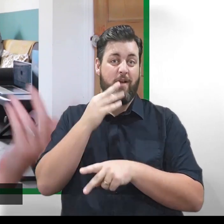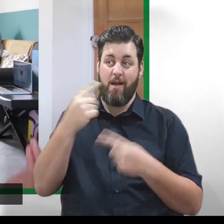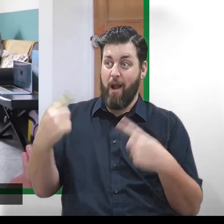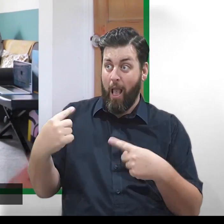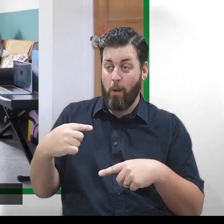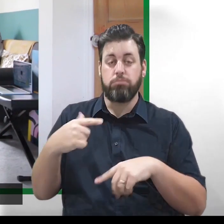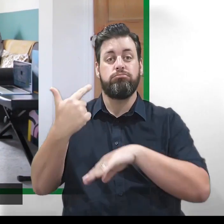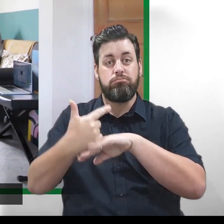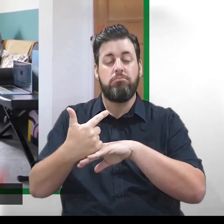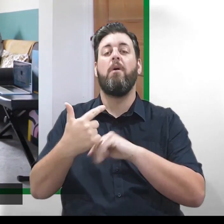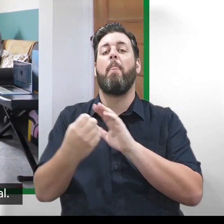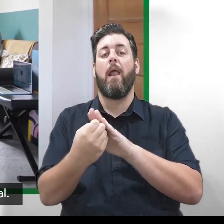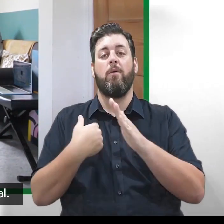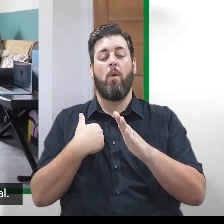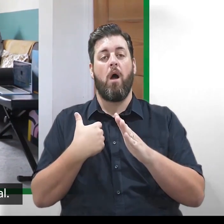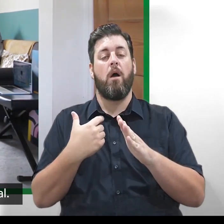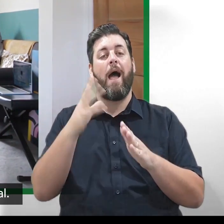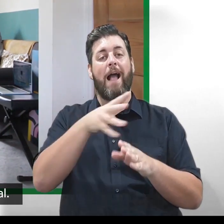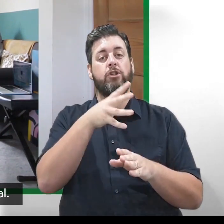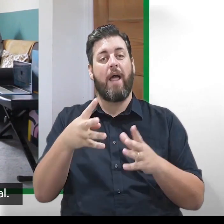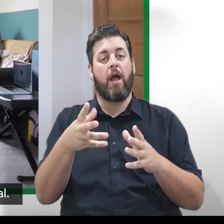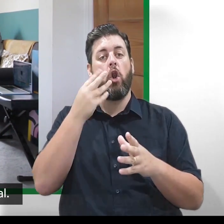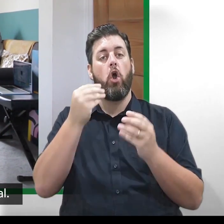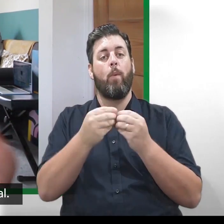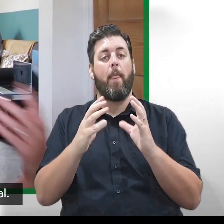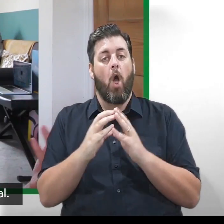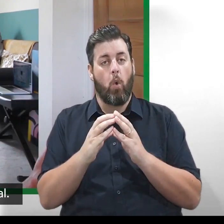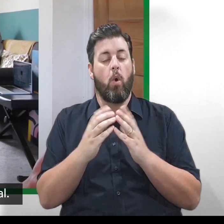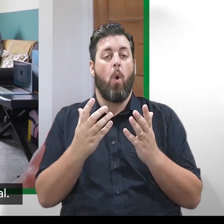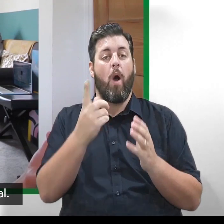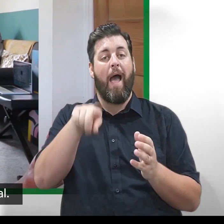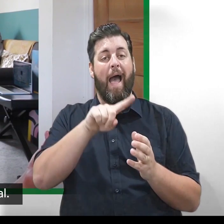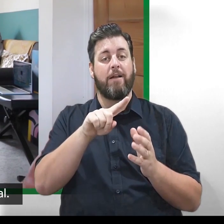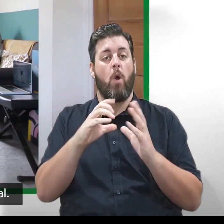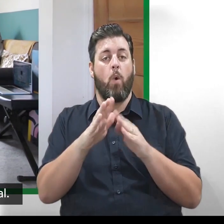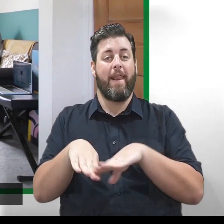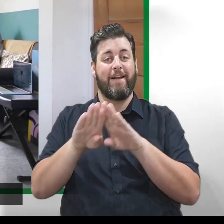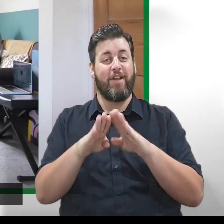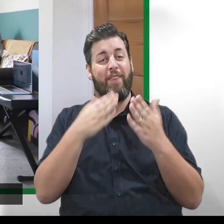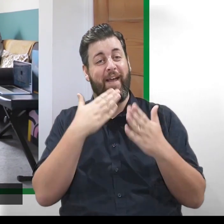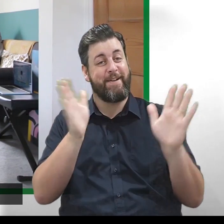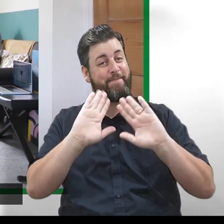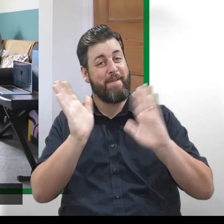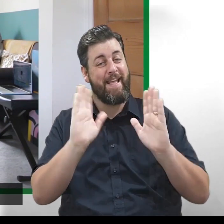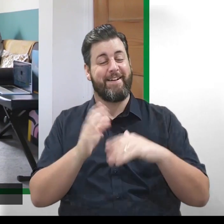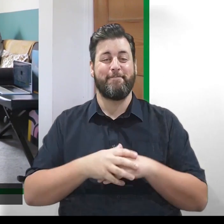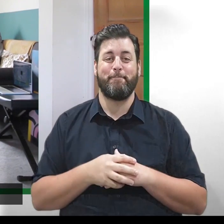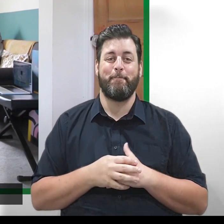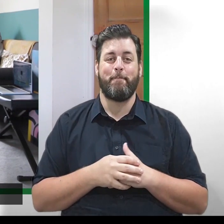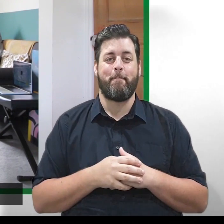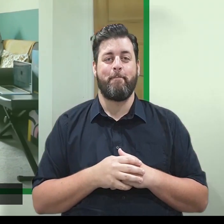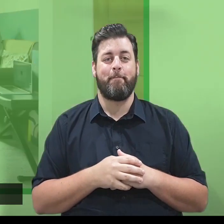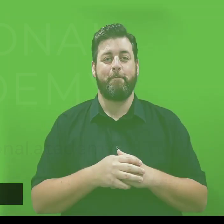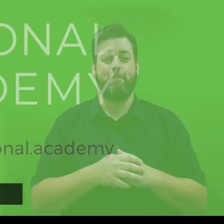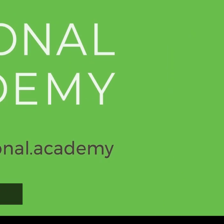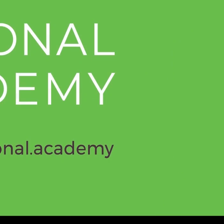carer or parent, but then share with us using hashtag #LearnWithOak and tagging @OakNational. Thank you so much. Have a lovely day.